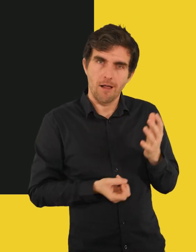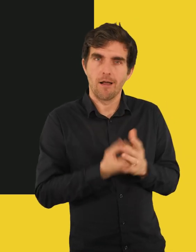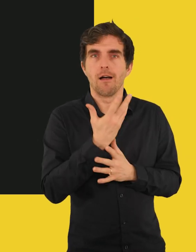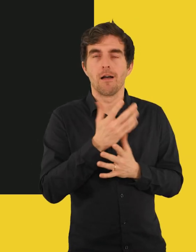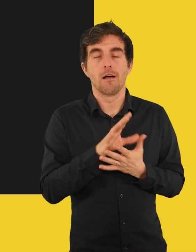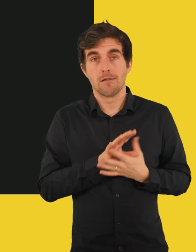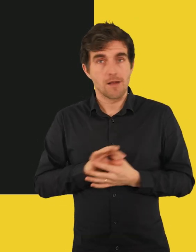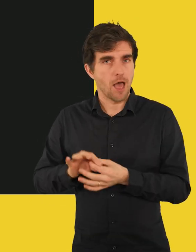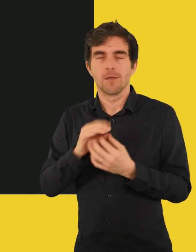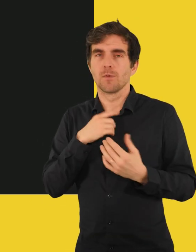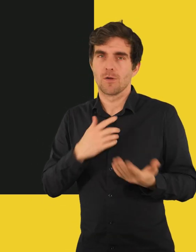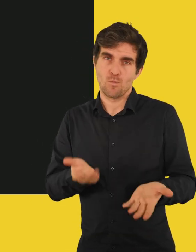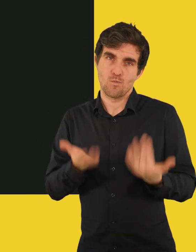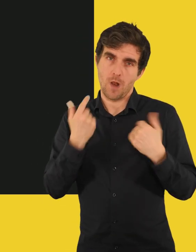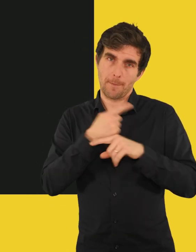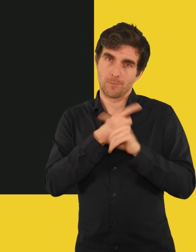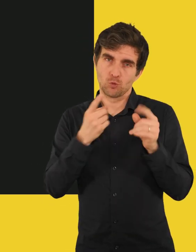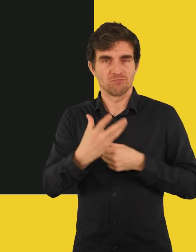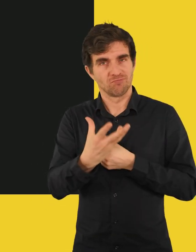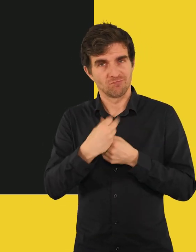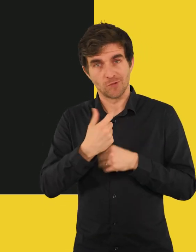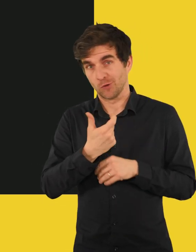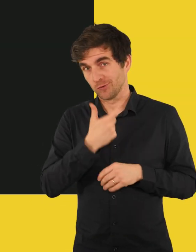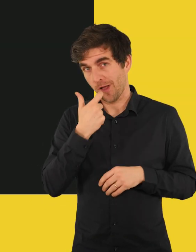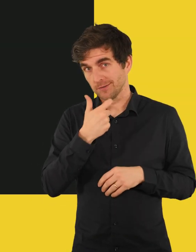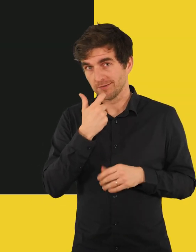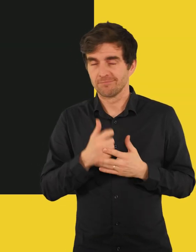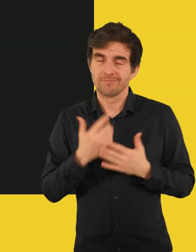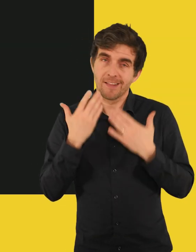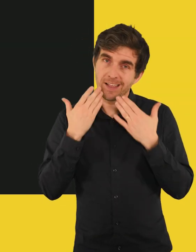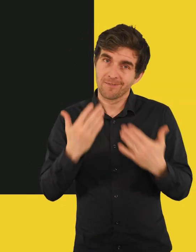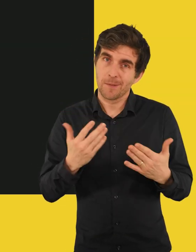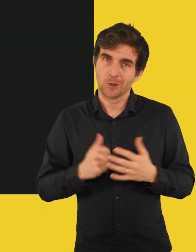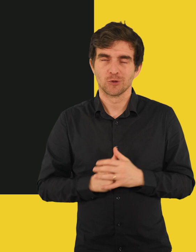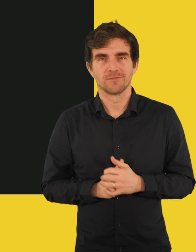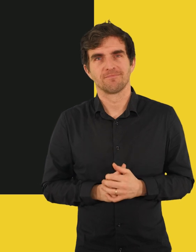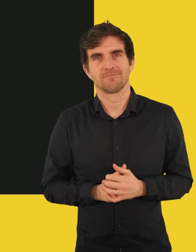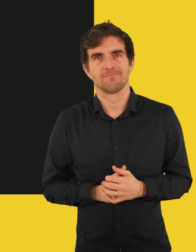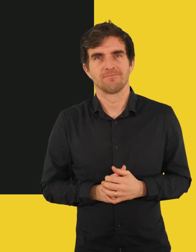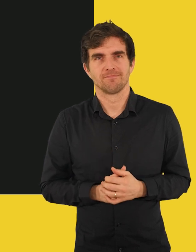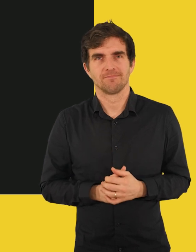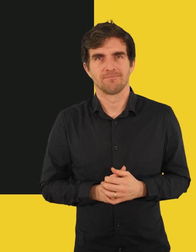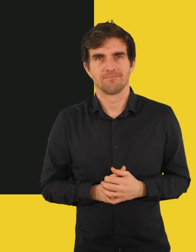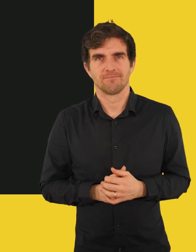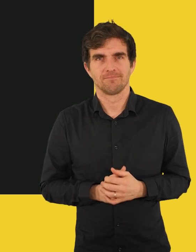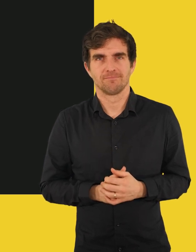empowerment. So together, we welcome all of you to step into the donut. Thank you so much.